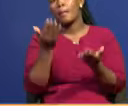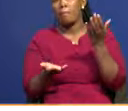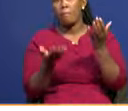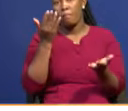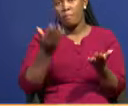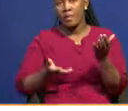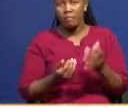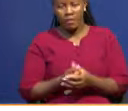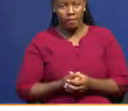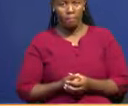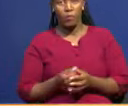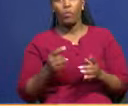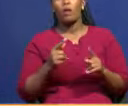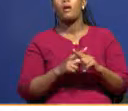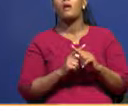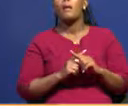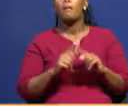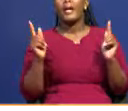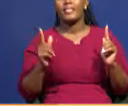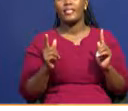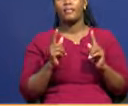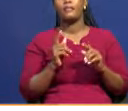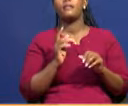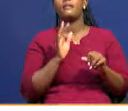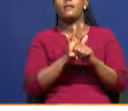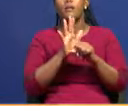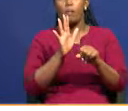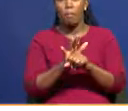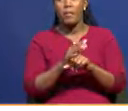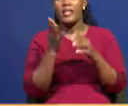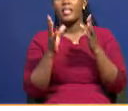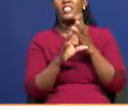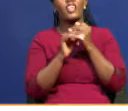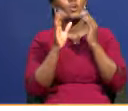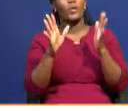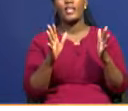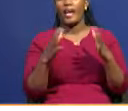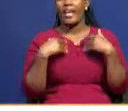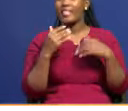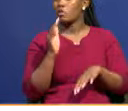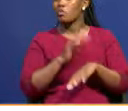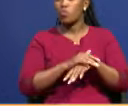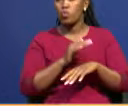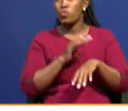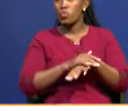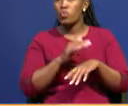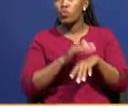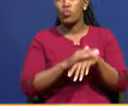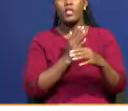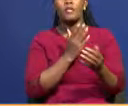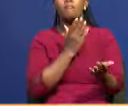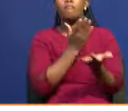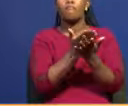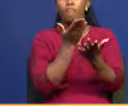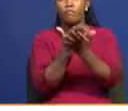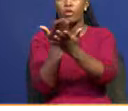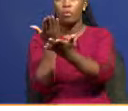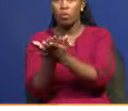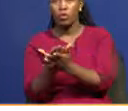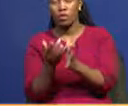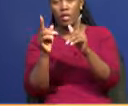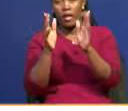But many players came up with good proposals, mm-hmm.